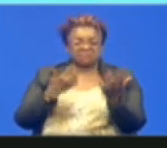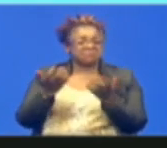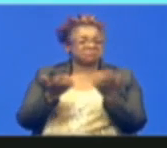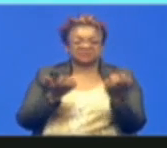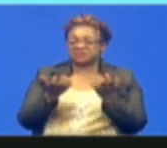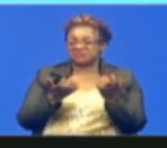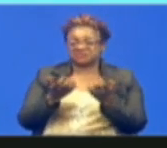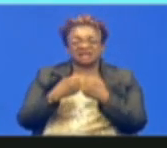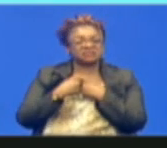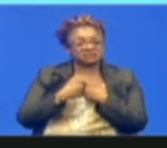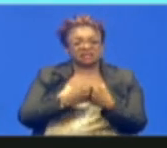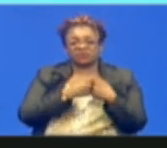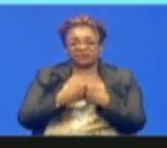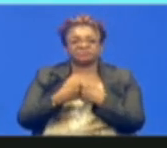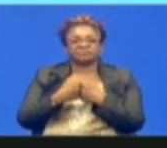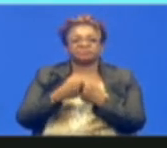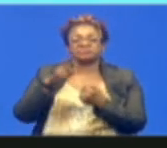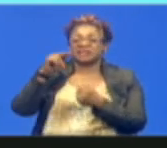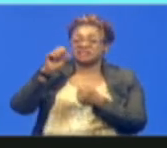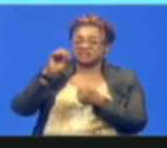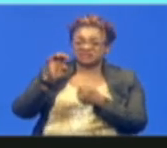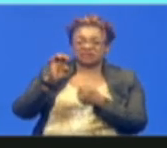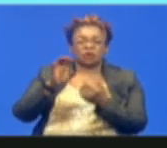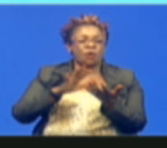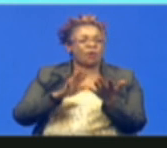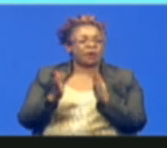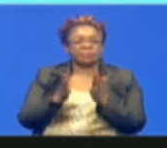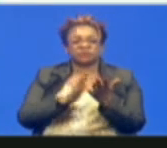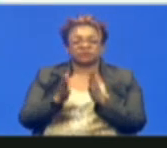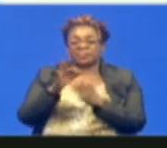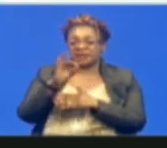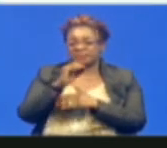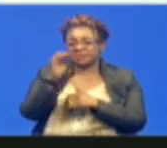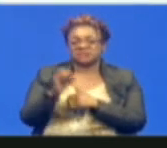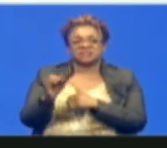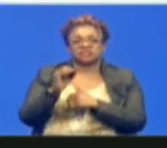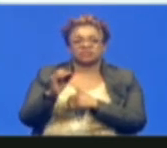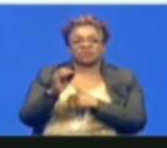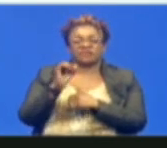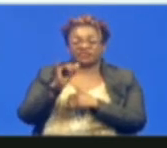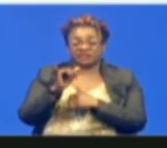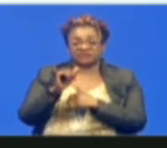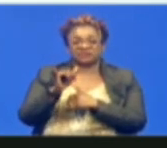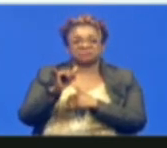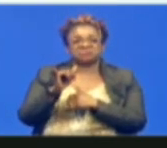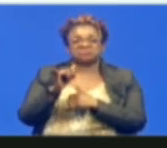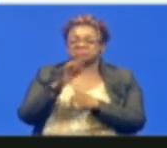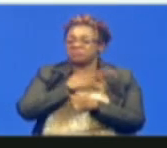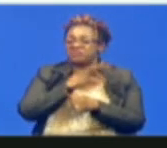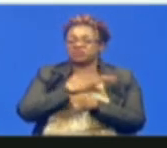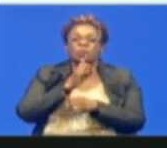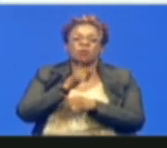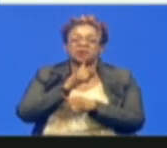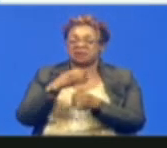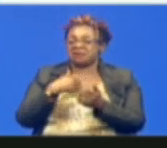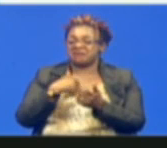really struggling. Go to the NSE, almost 30% of listed entities have given profit warnings, no